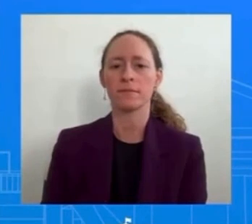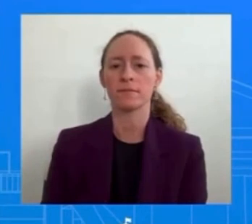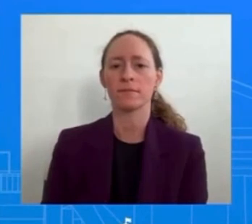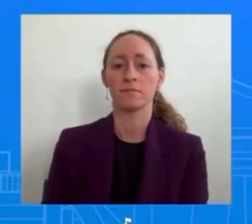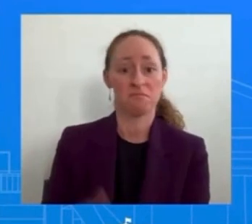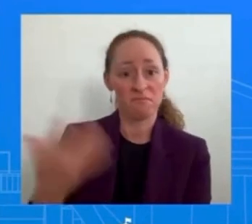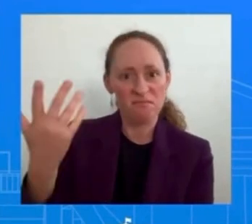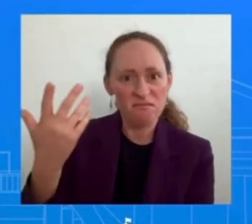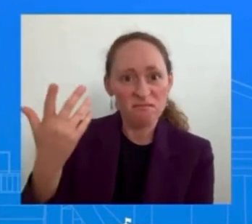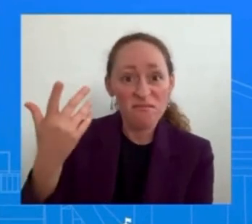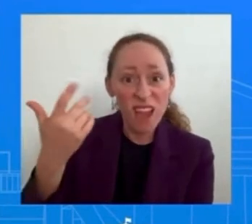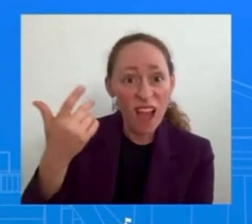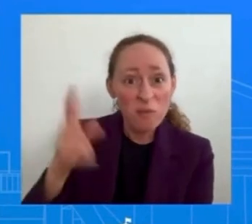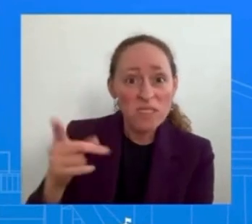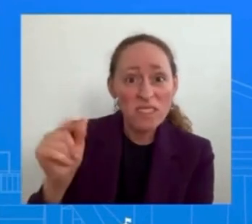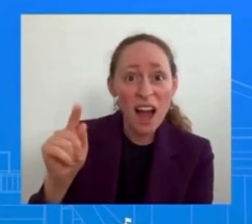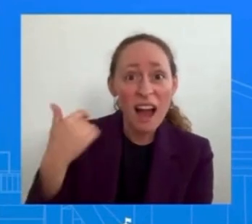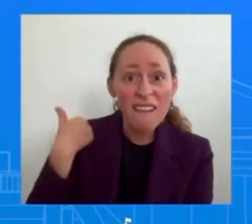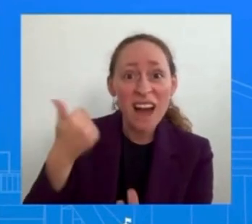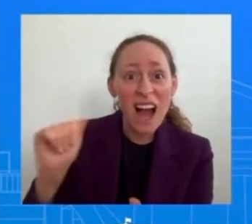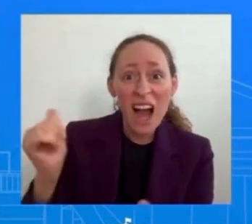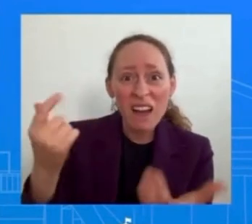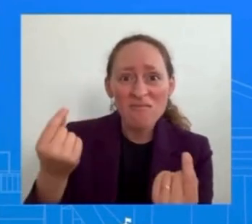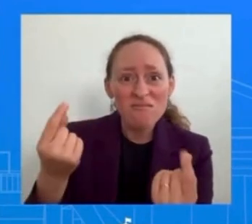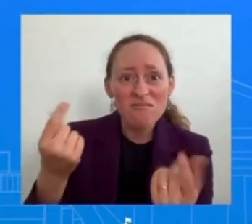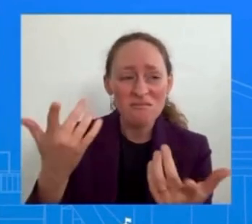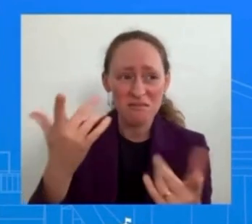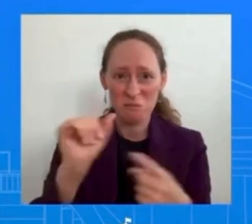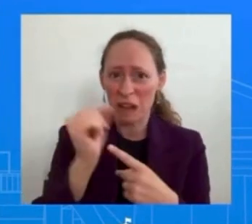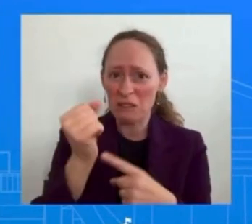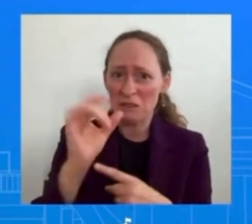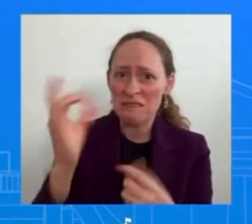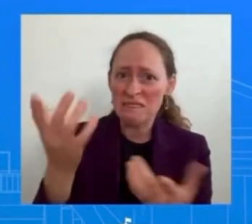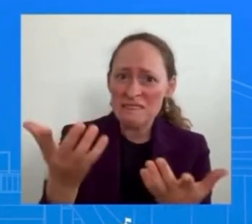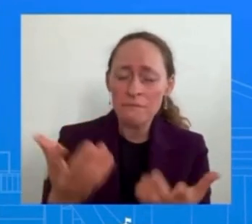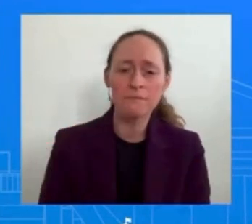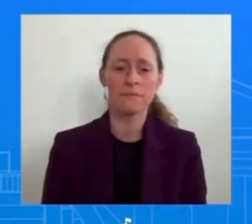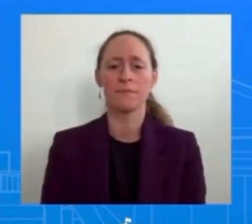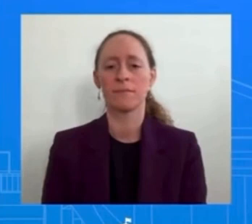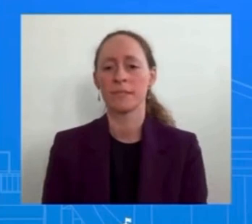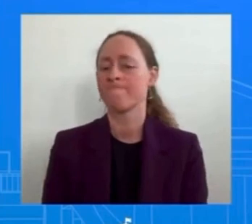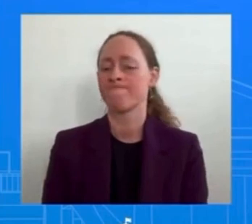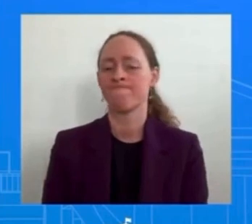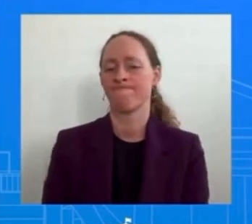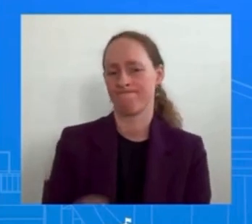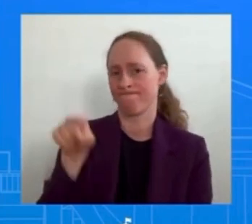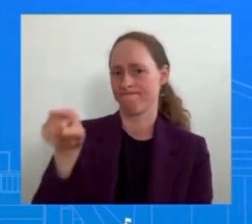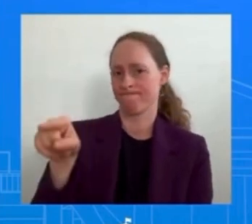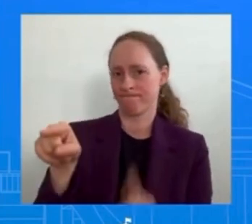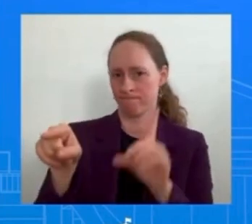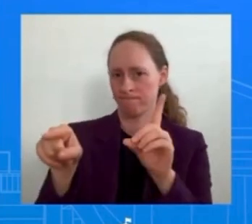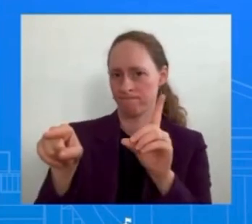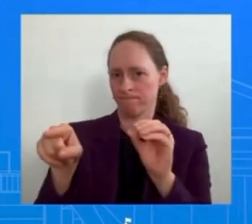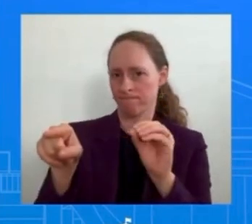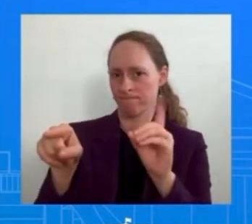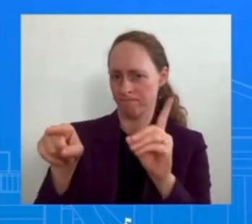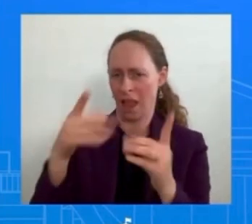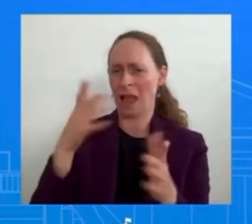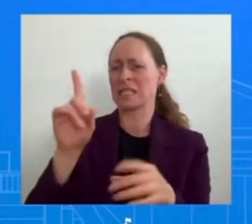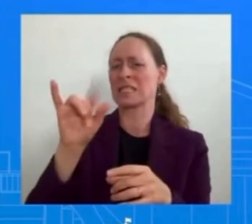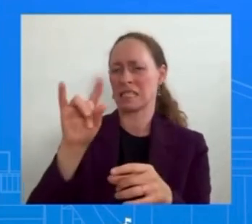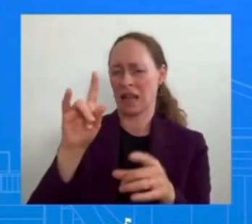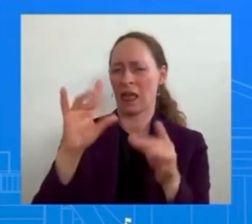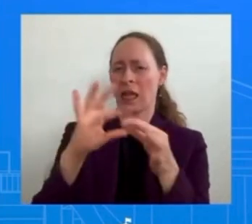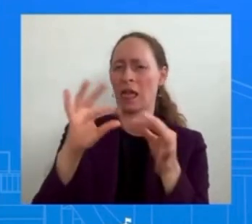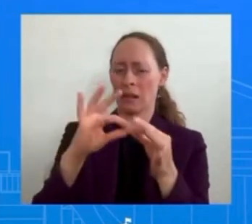else to share besides what the Department of Defense was able to confirm about a week or two ago. What I can say doesn't change anything. We want him to come home safely.